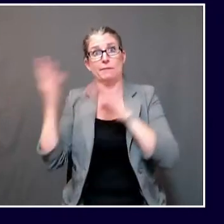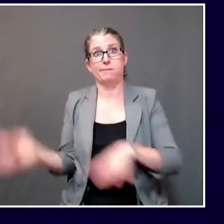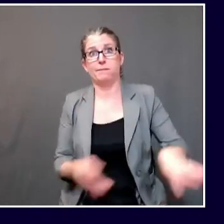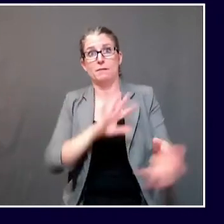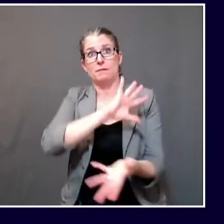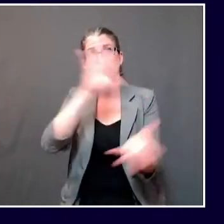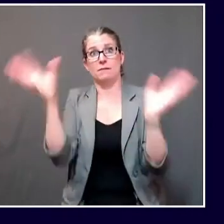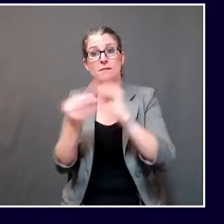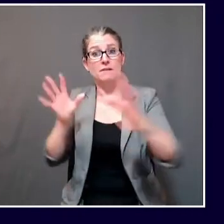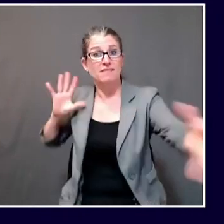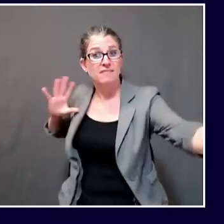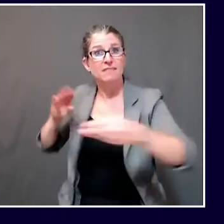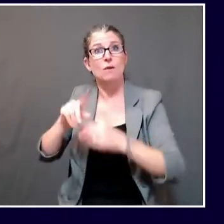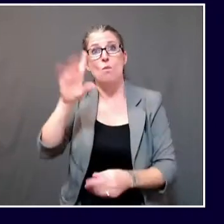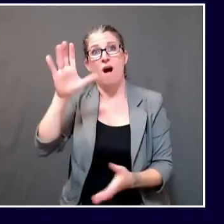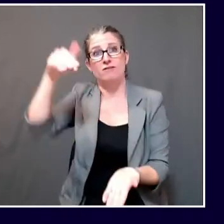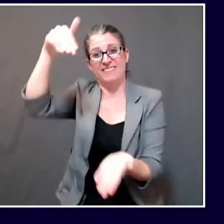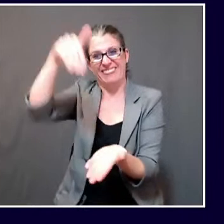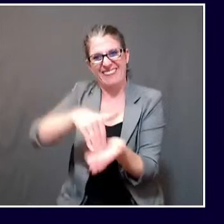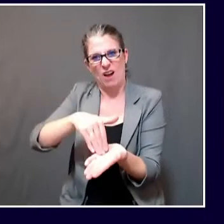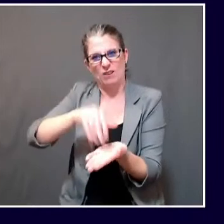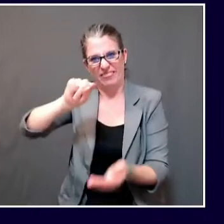sample for COVID-19.